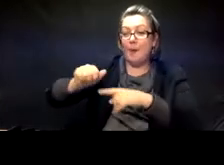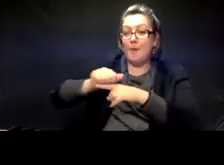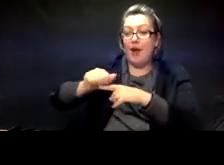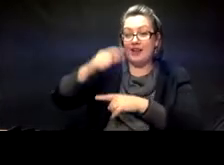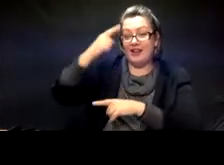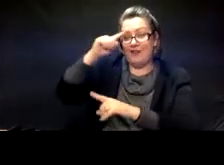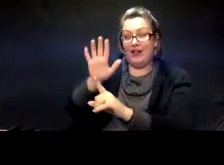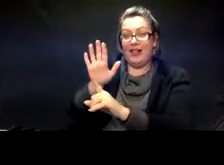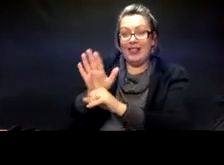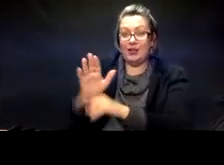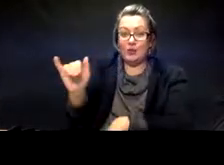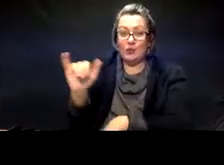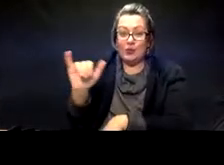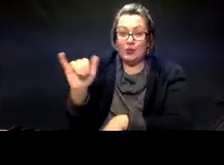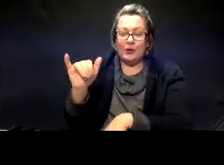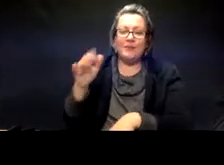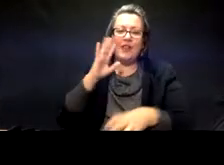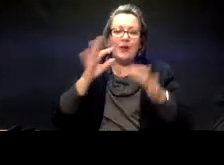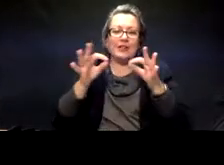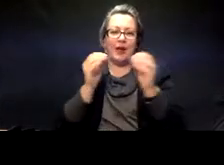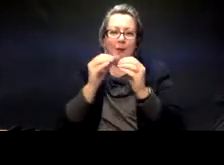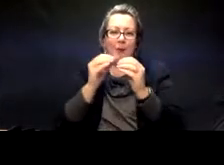for children to watch and practice.